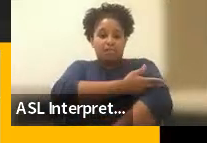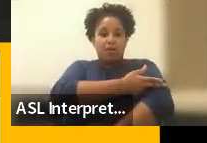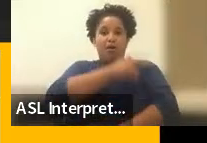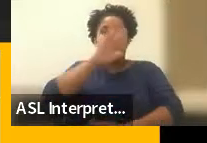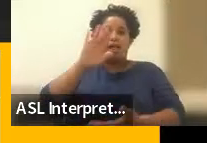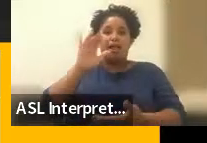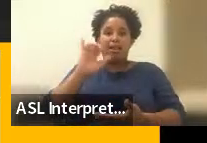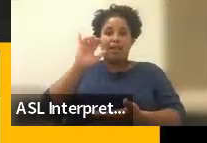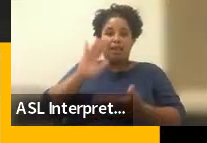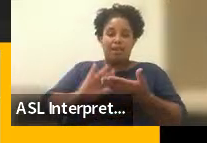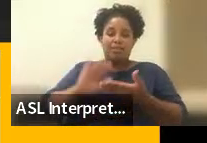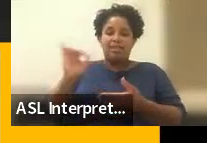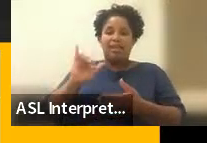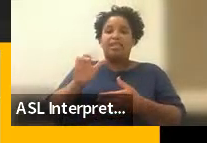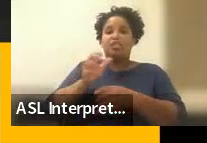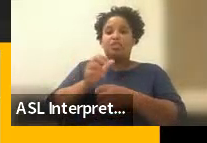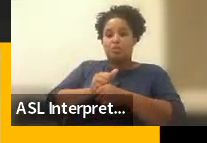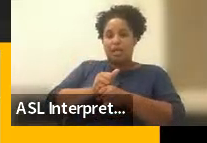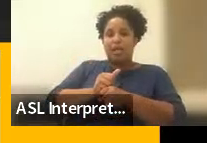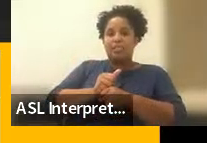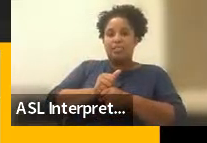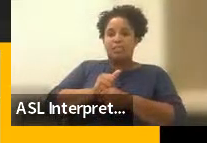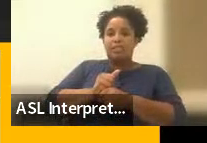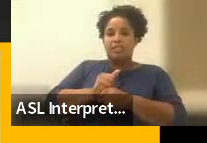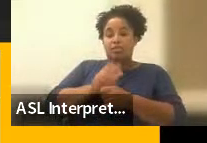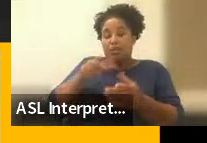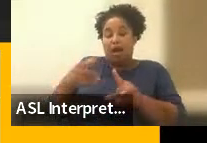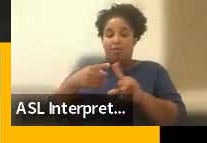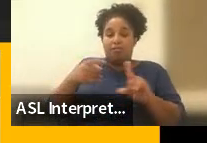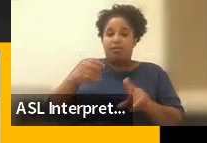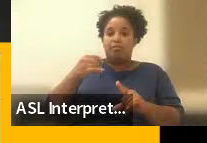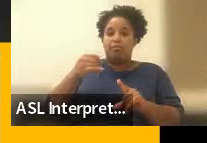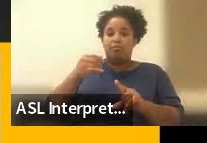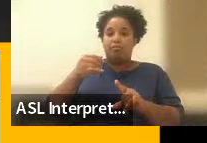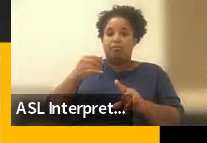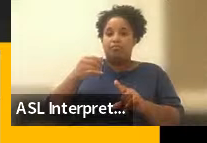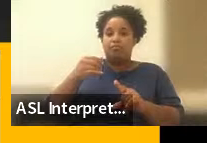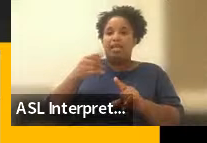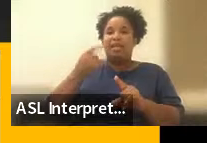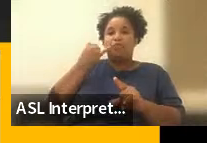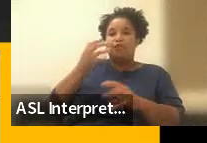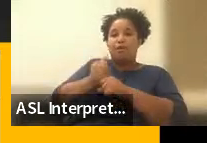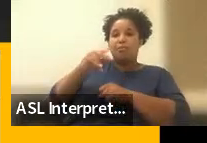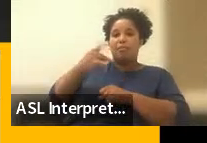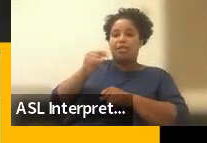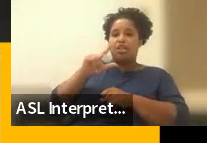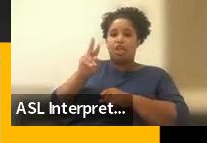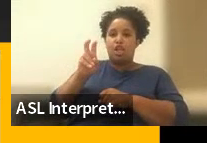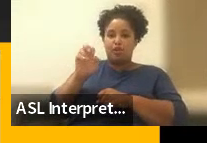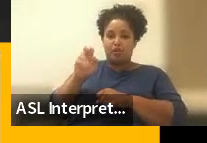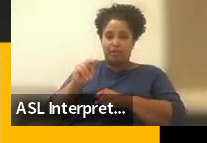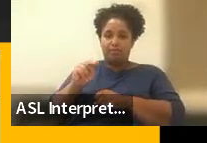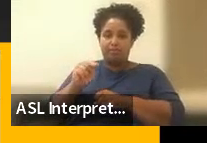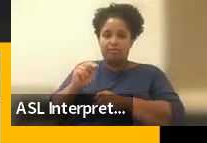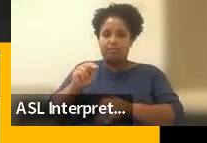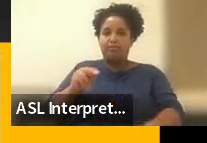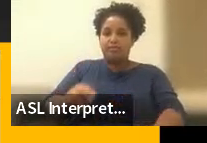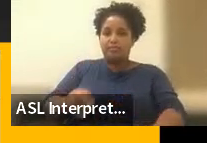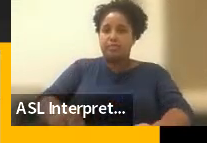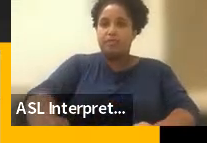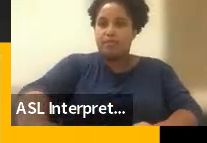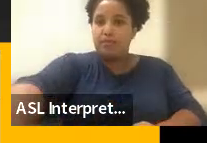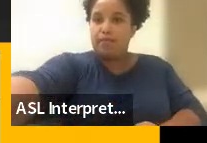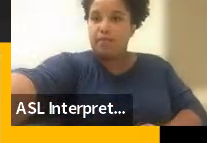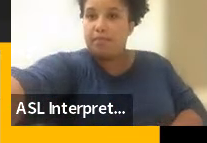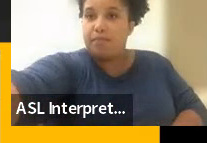than patients not prescribed Paxlovid. And then there's Evusheld, and I'm not going to go into the details of each of these,